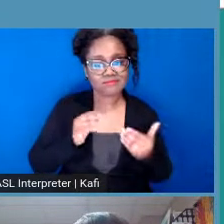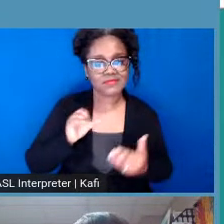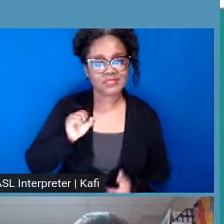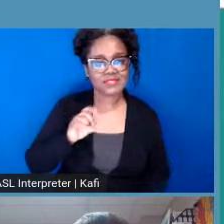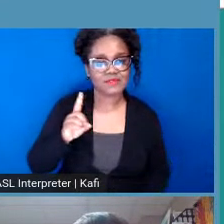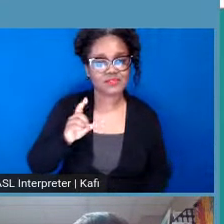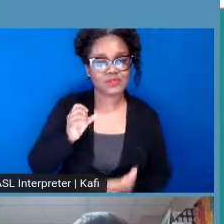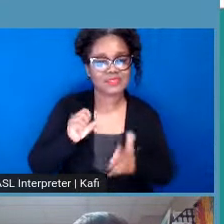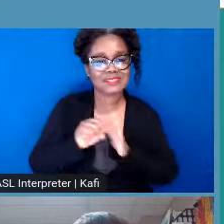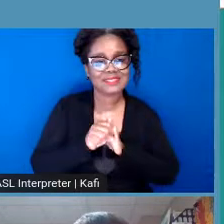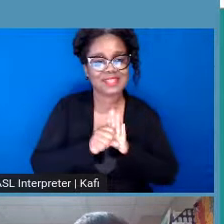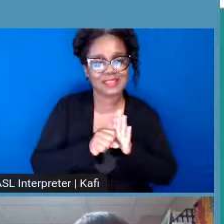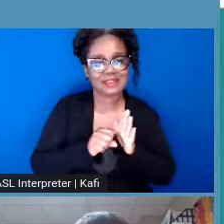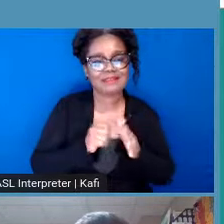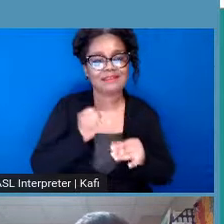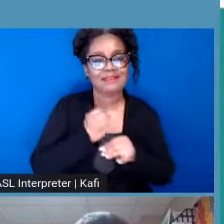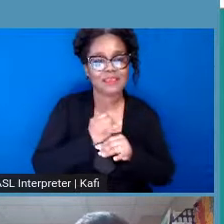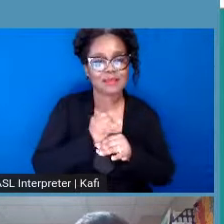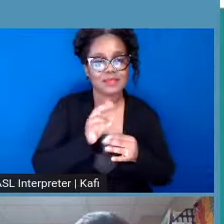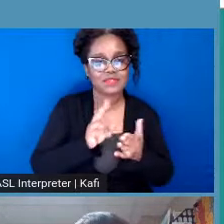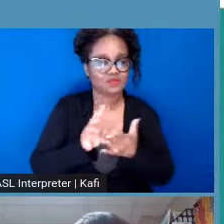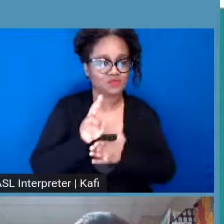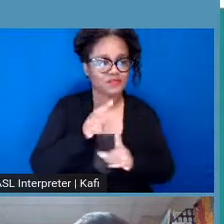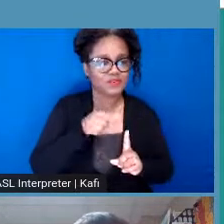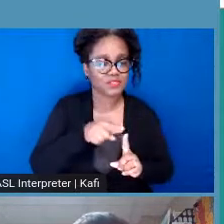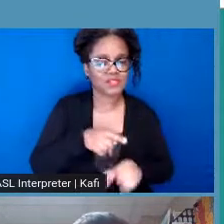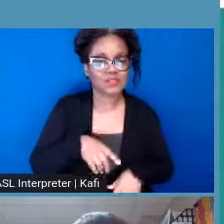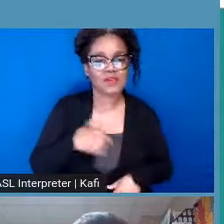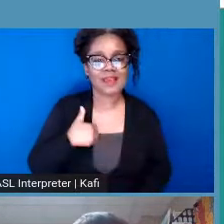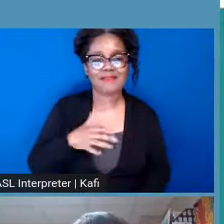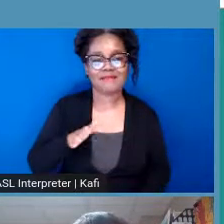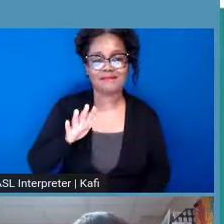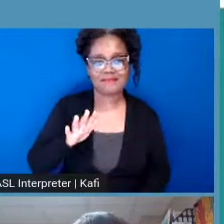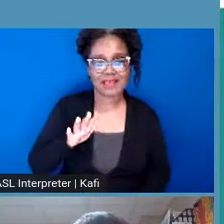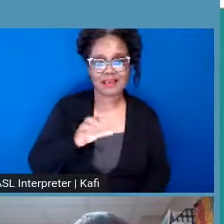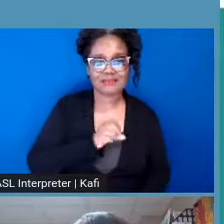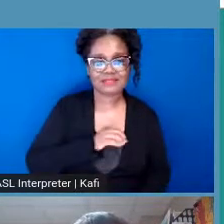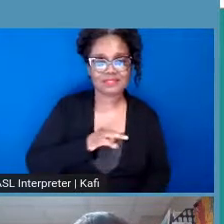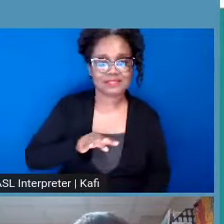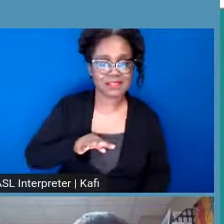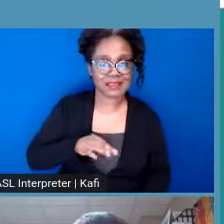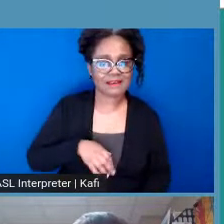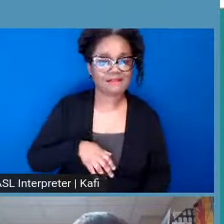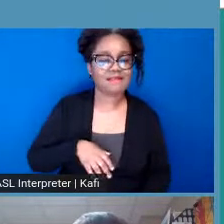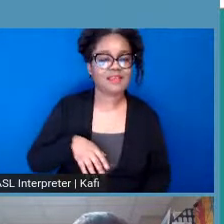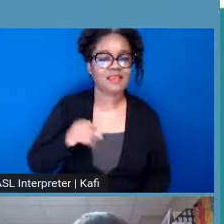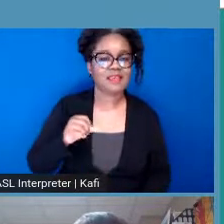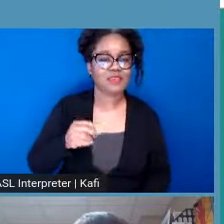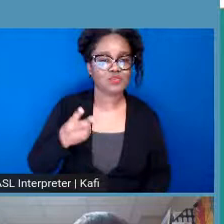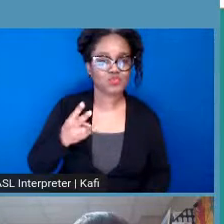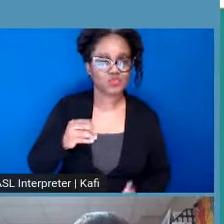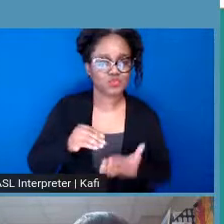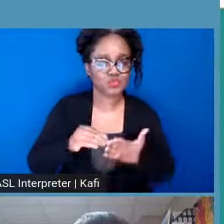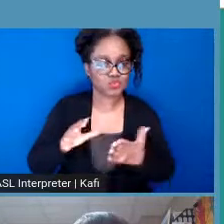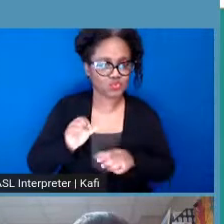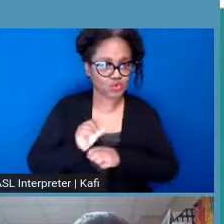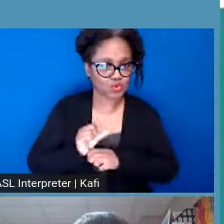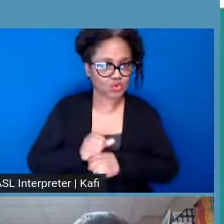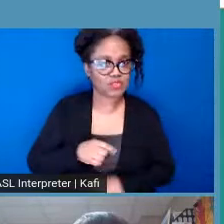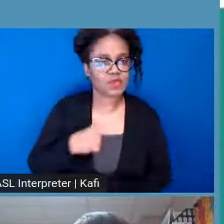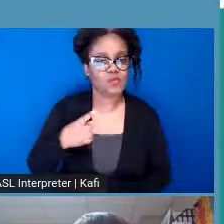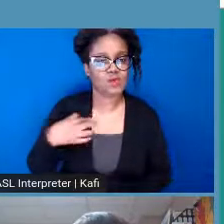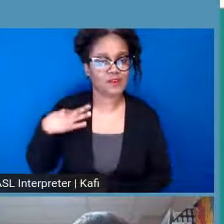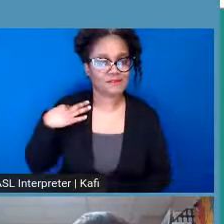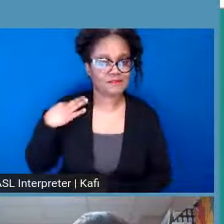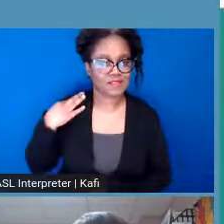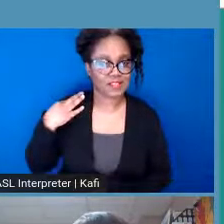full-time staff members, supported by part-time student workers, and a volunteer corps from our museum guild.